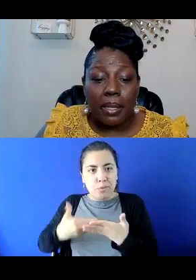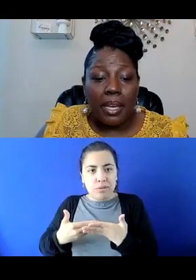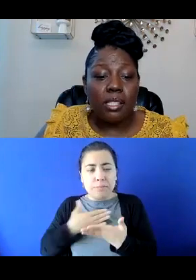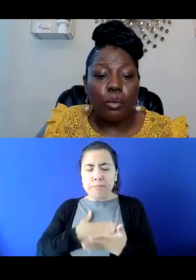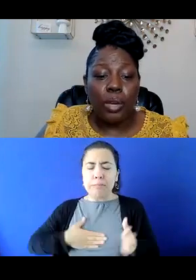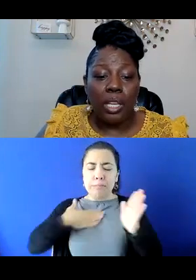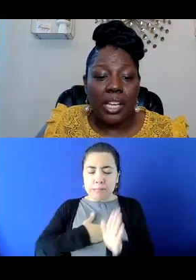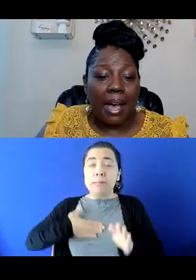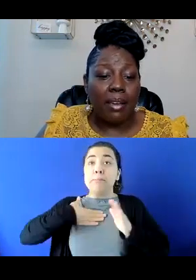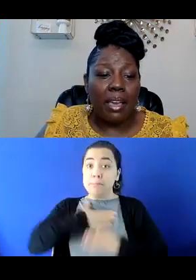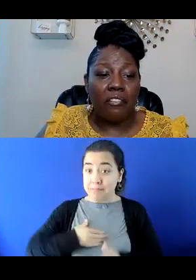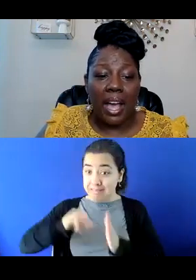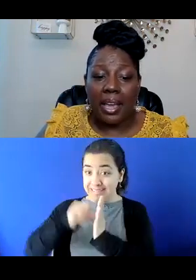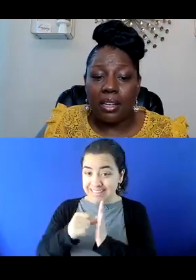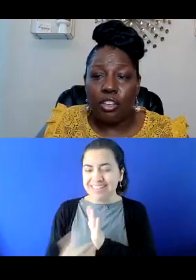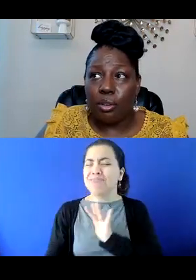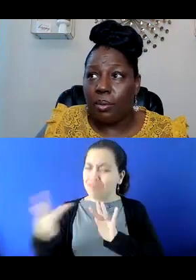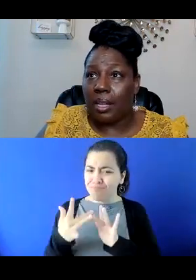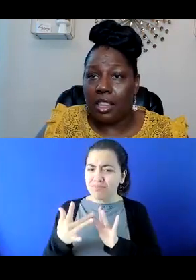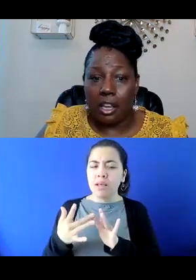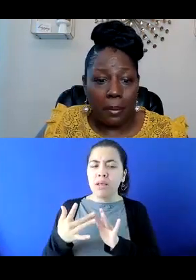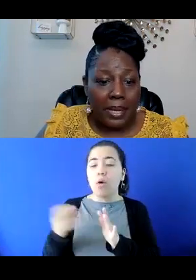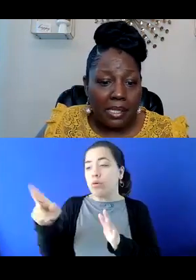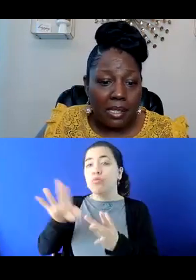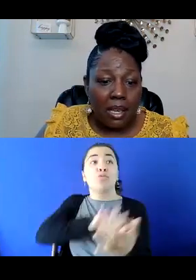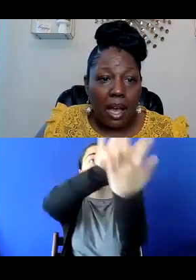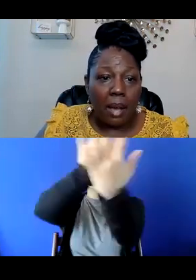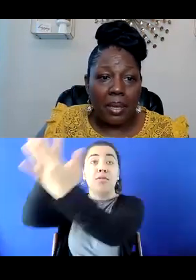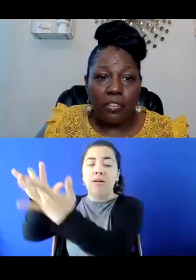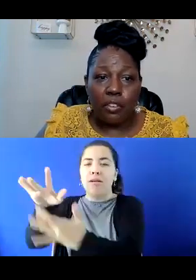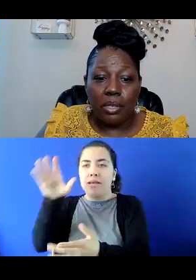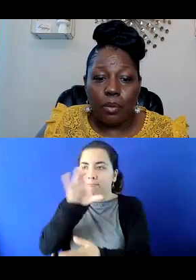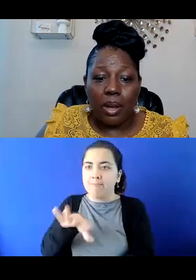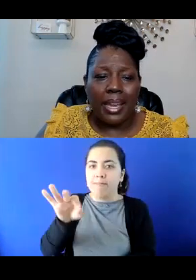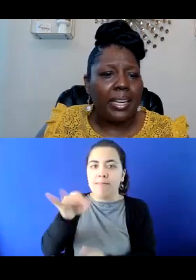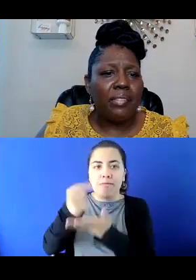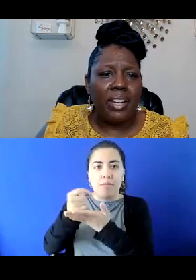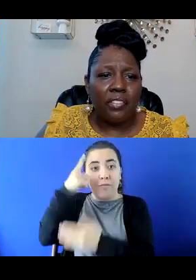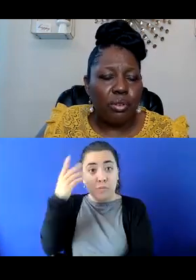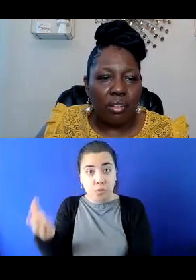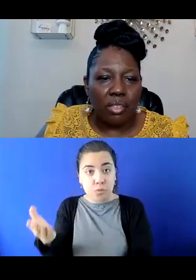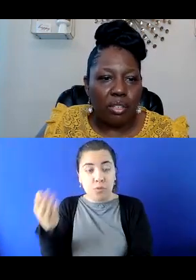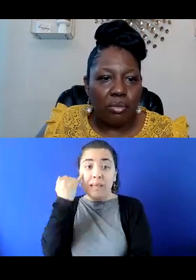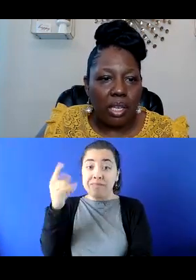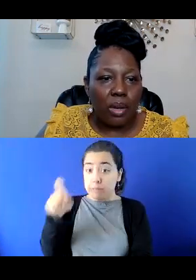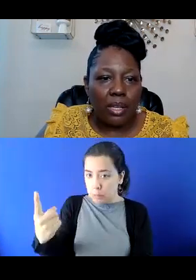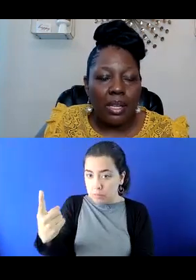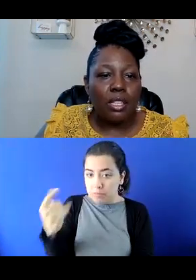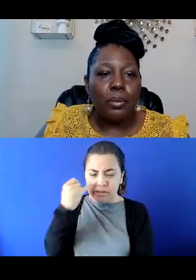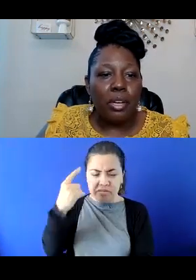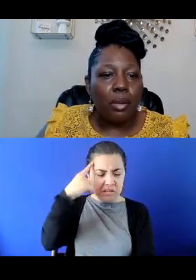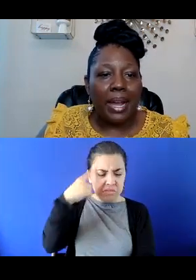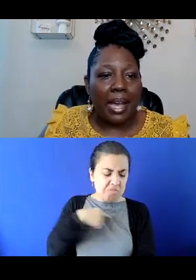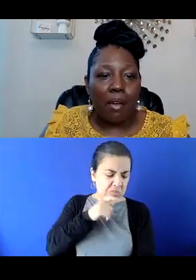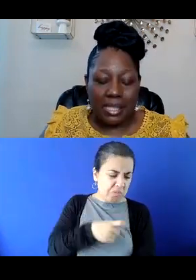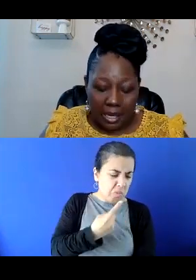please, please reach out and find you a therapist if you need one. And even if you don't think you need one, the